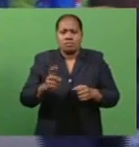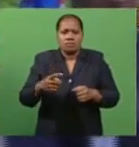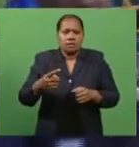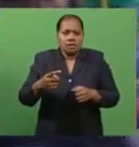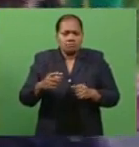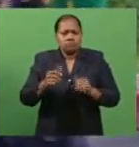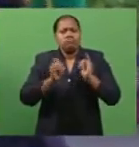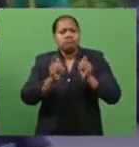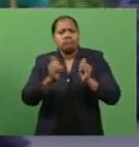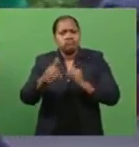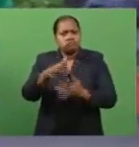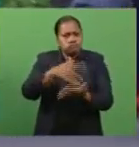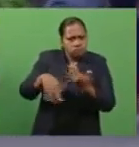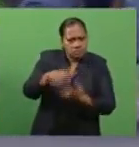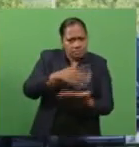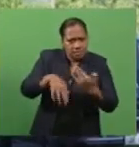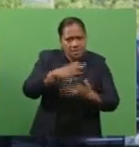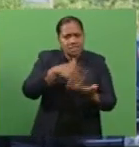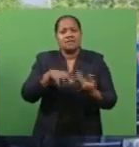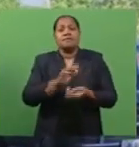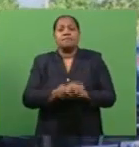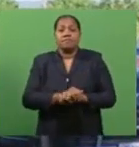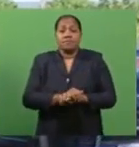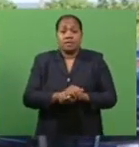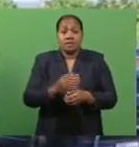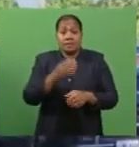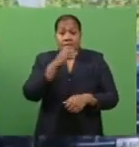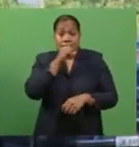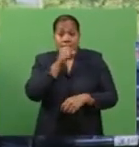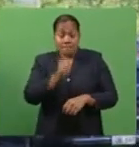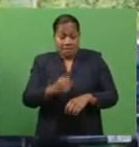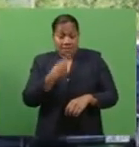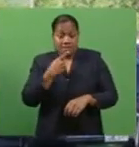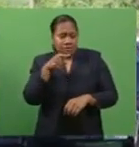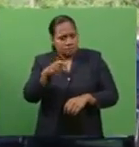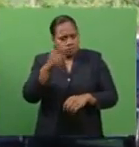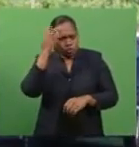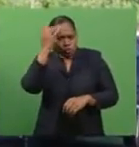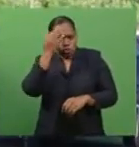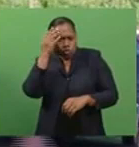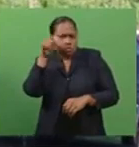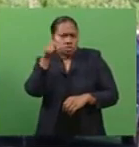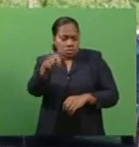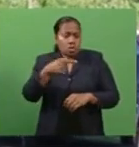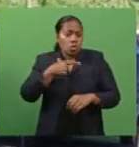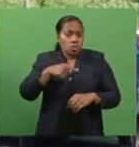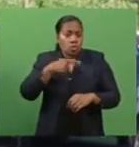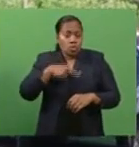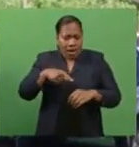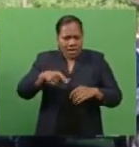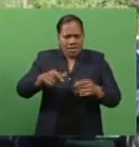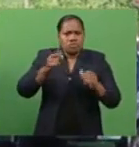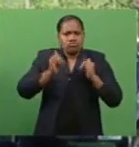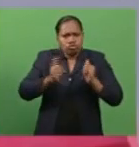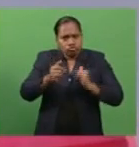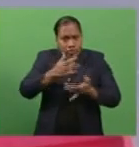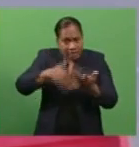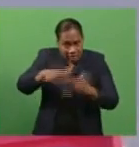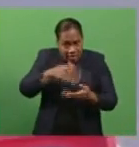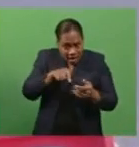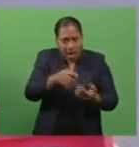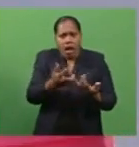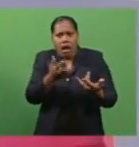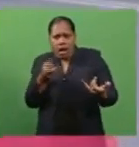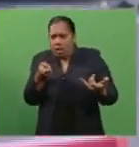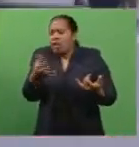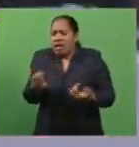majority for social gathering breaches. The Commissioner says this is a concern because apart from the number of social gathering breach arrests made